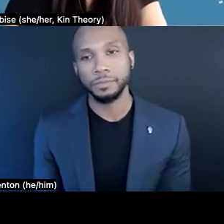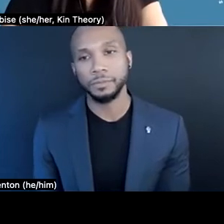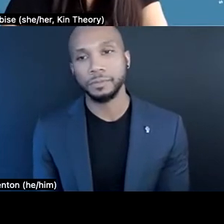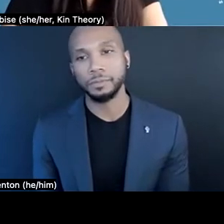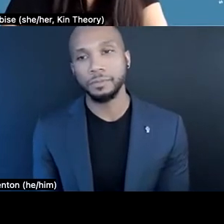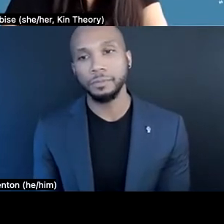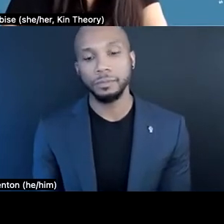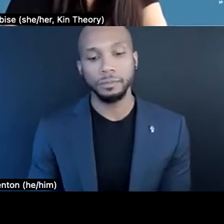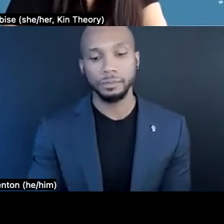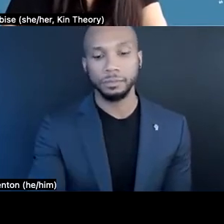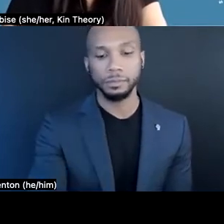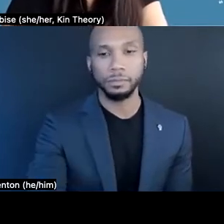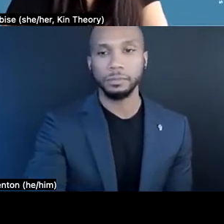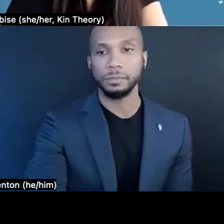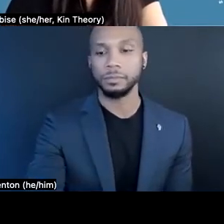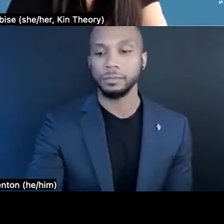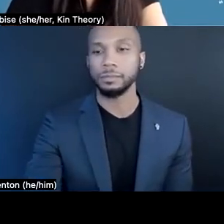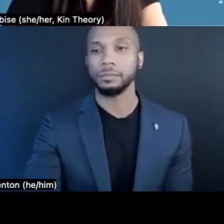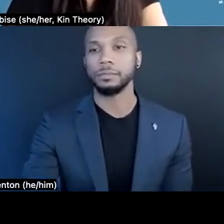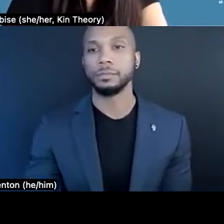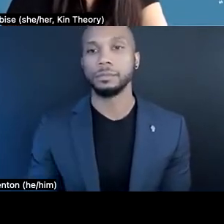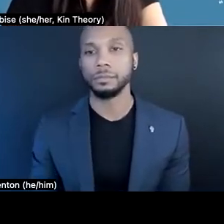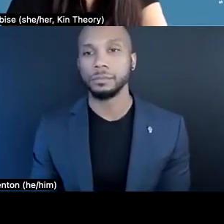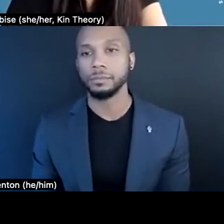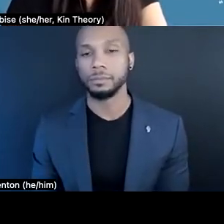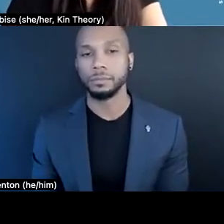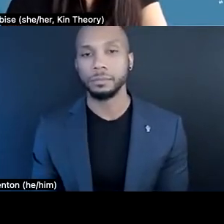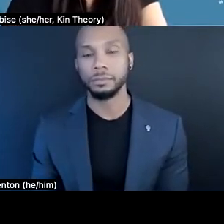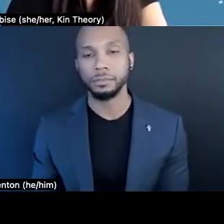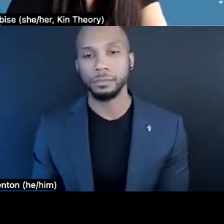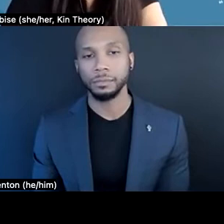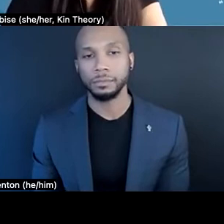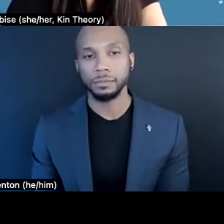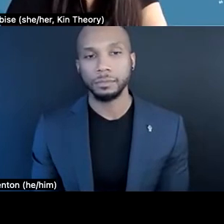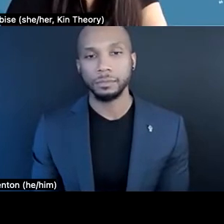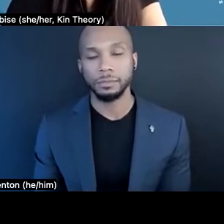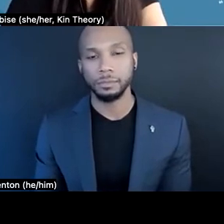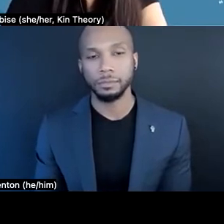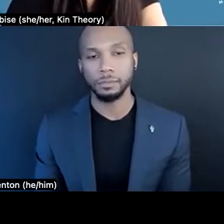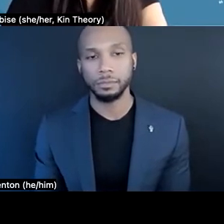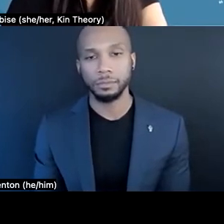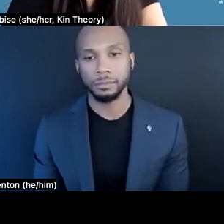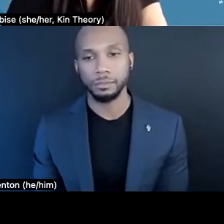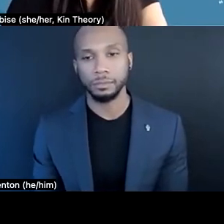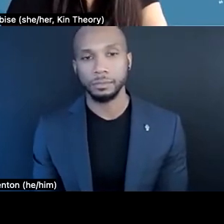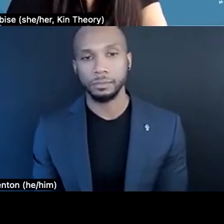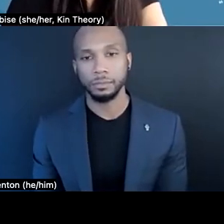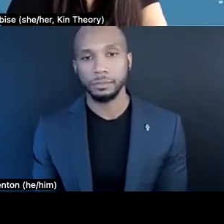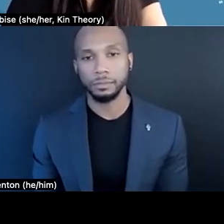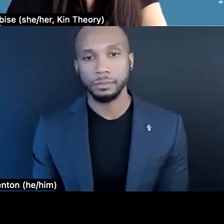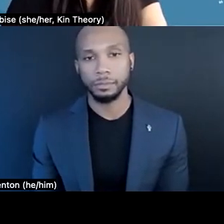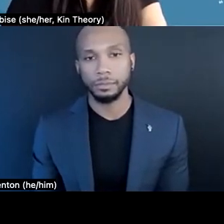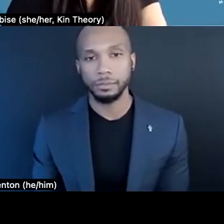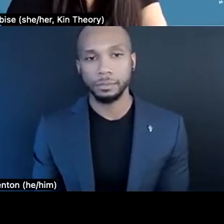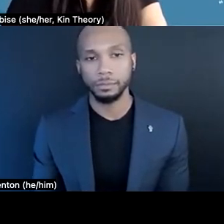which is a community. The territory is in the very south of Mexico. My name is